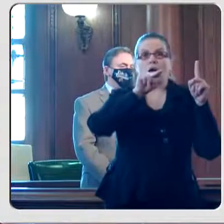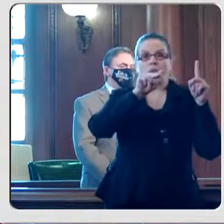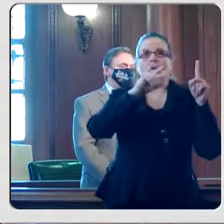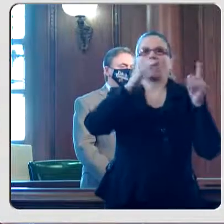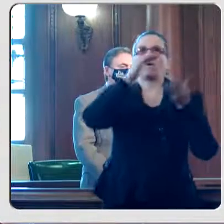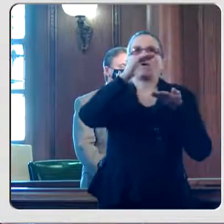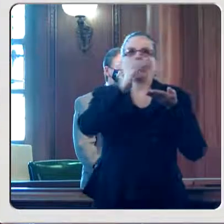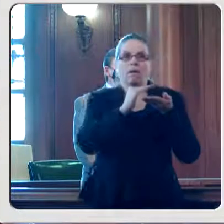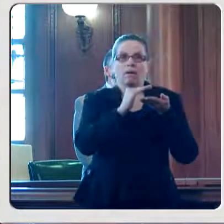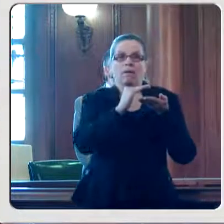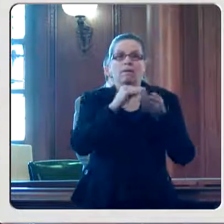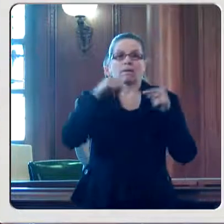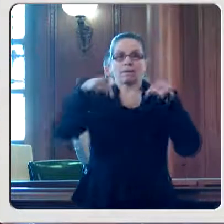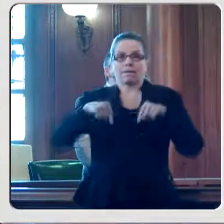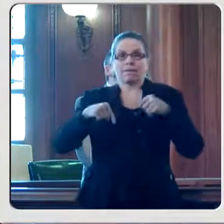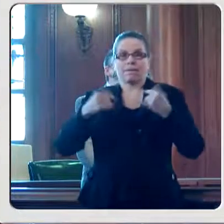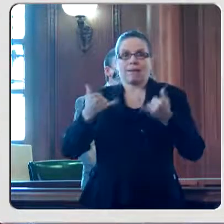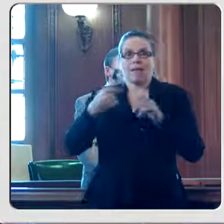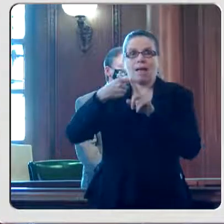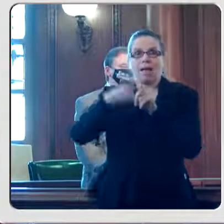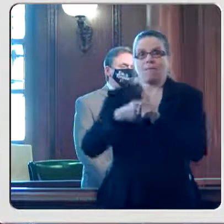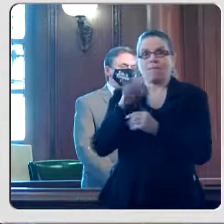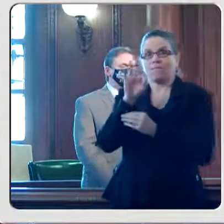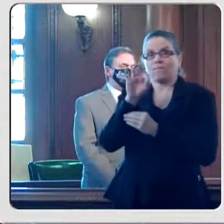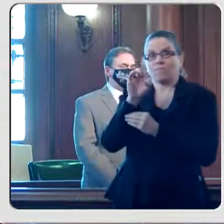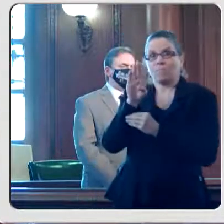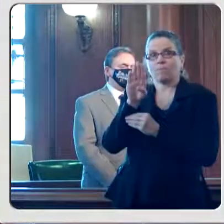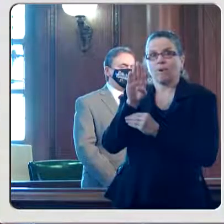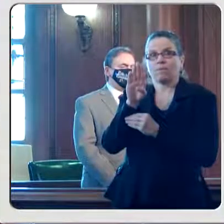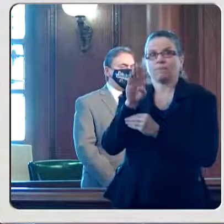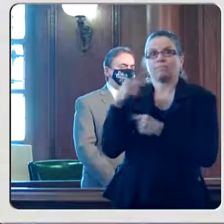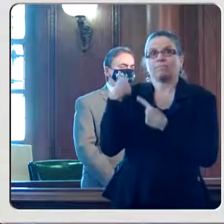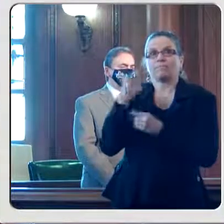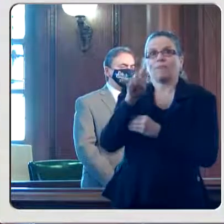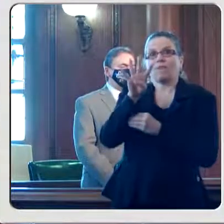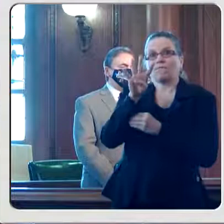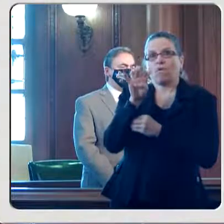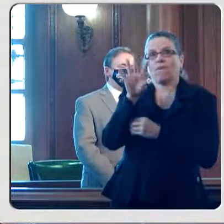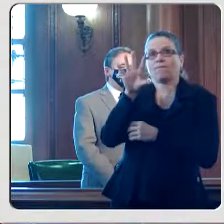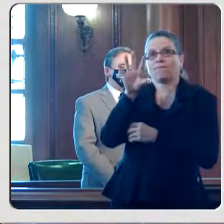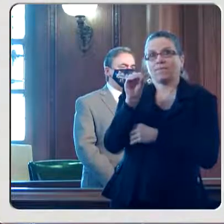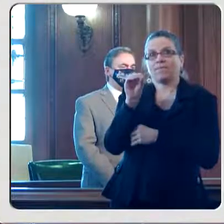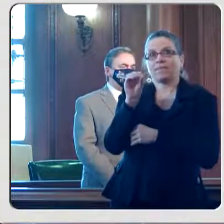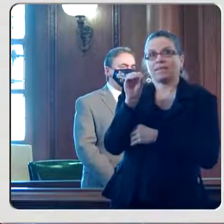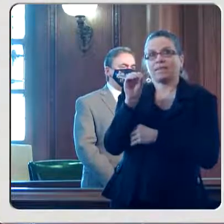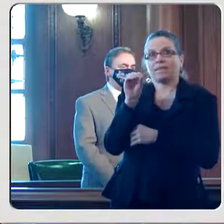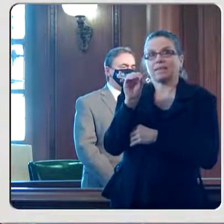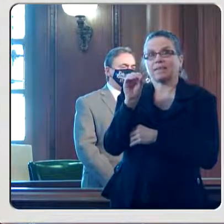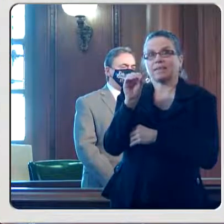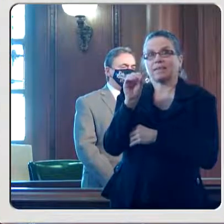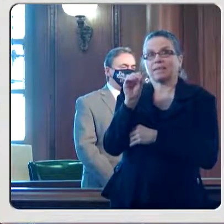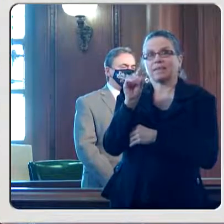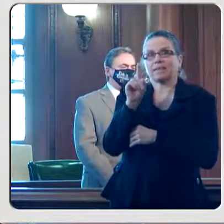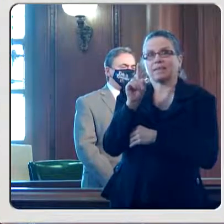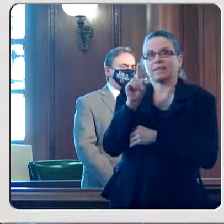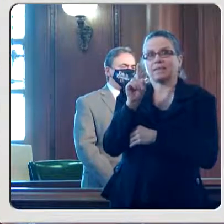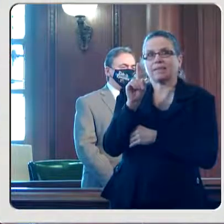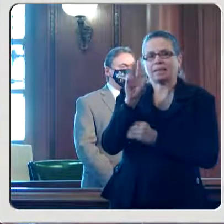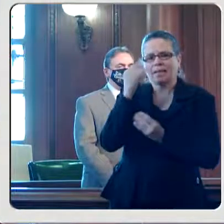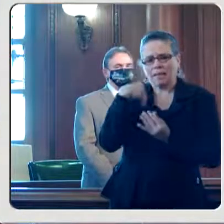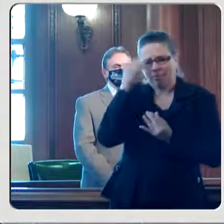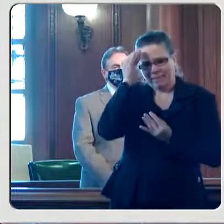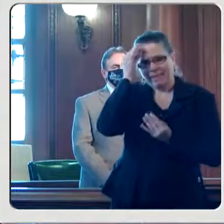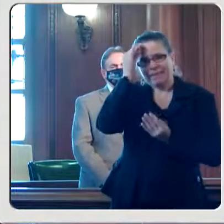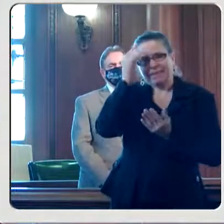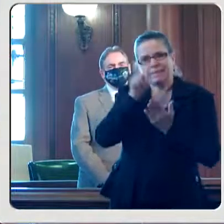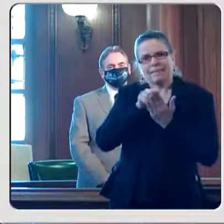are 553. Let me make sure that I'm thanking my fact checker, Bill